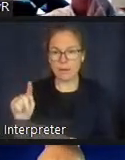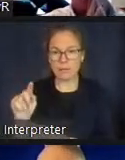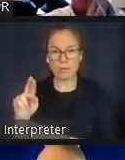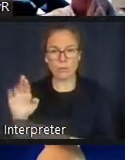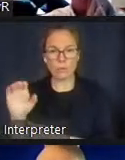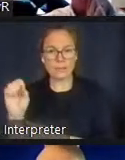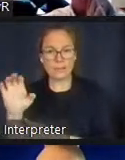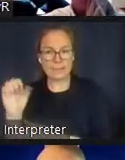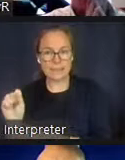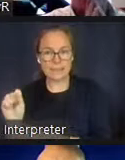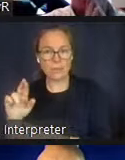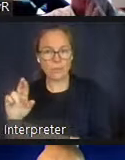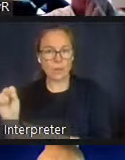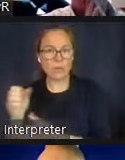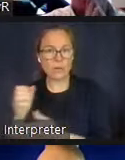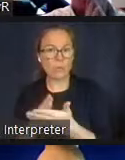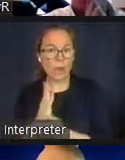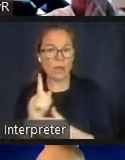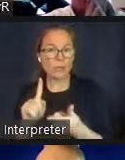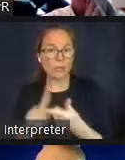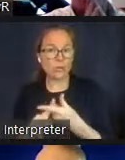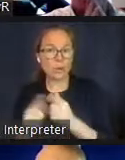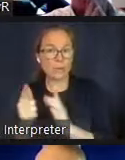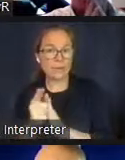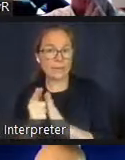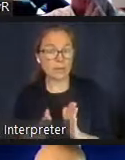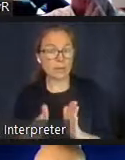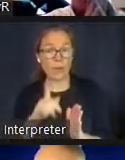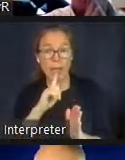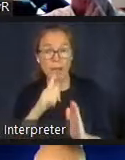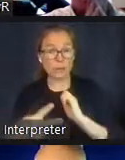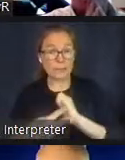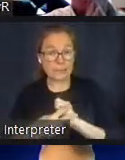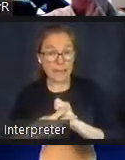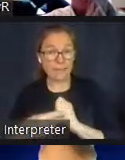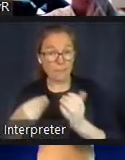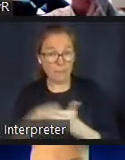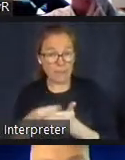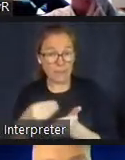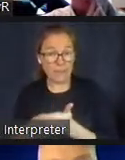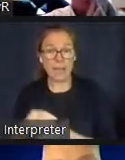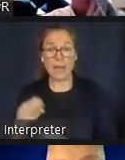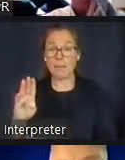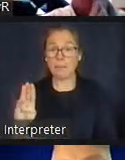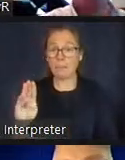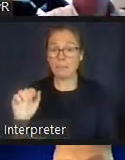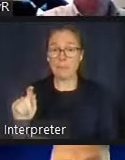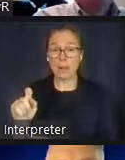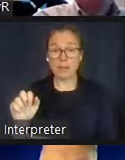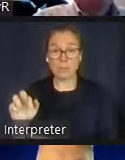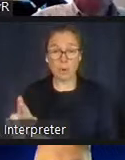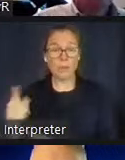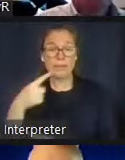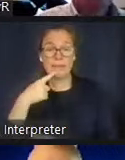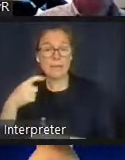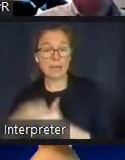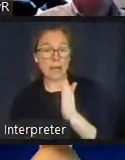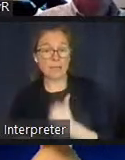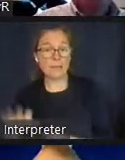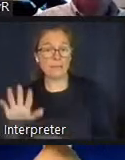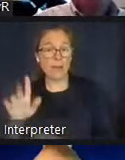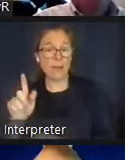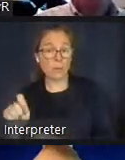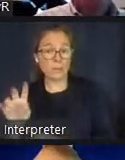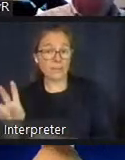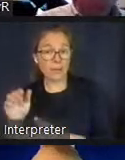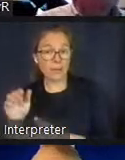to counsel laws actually save jurisdictions money. For example, Baltimore's effort is expected to cost $5.7 million annually, but